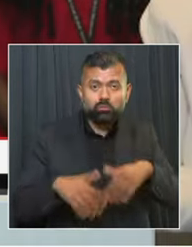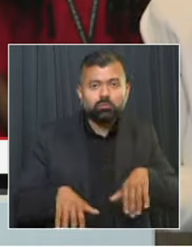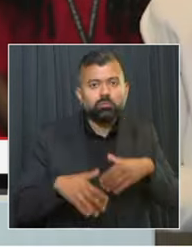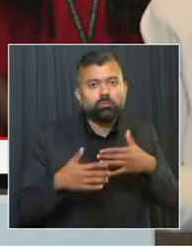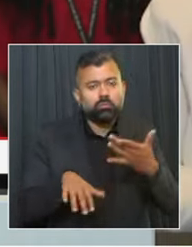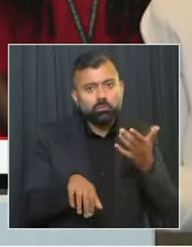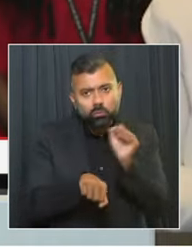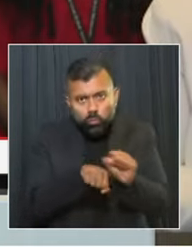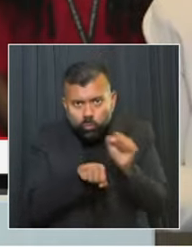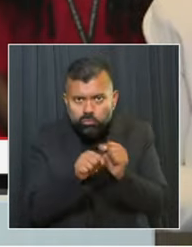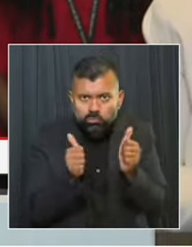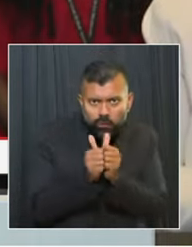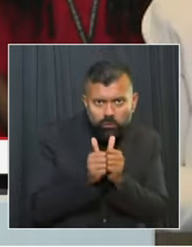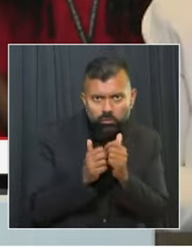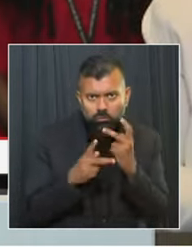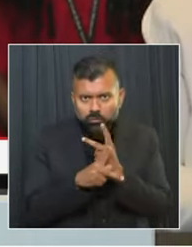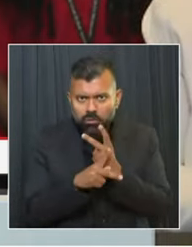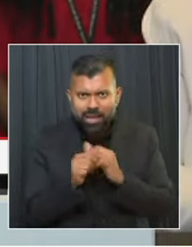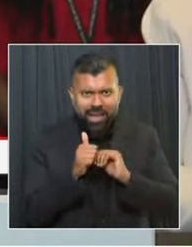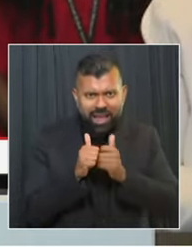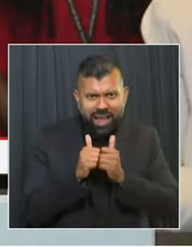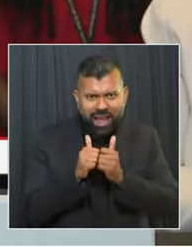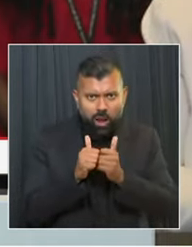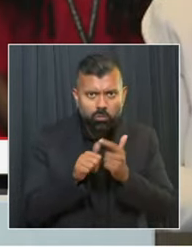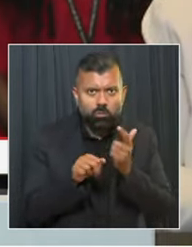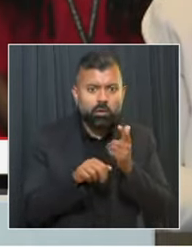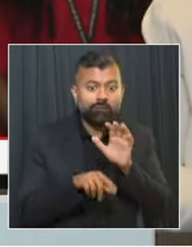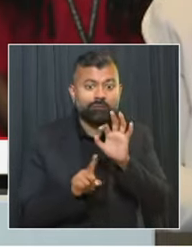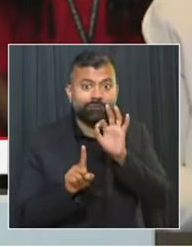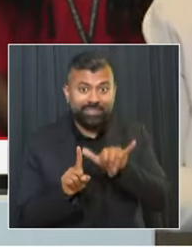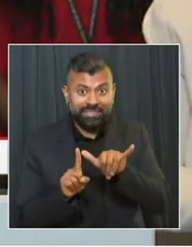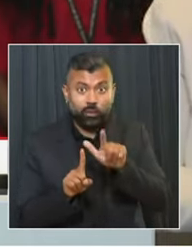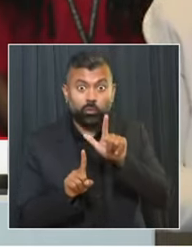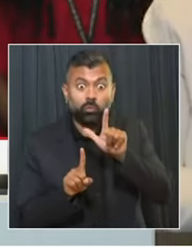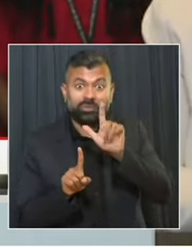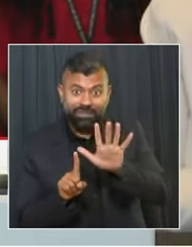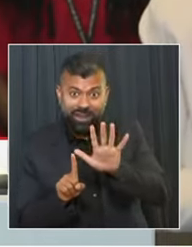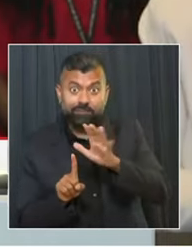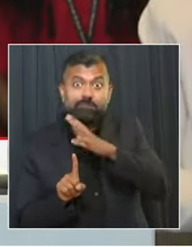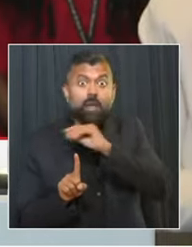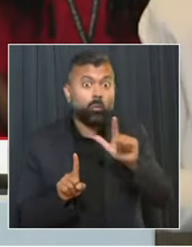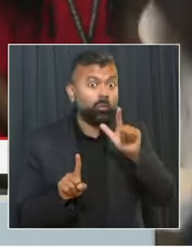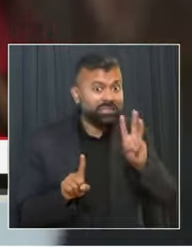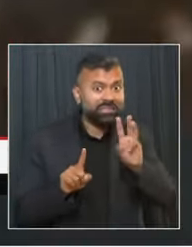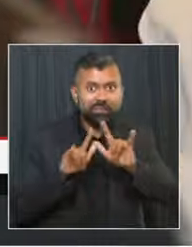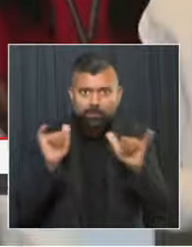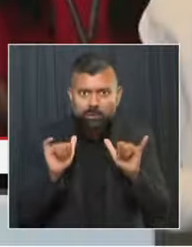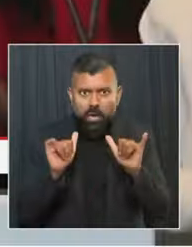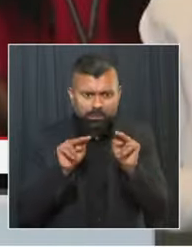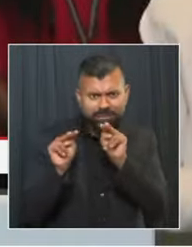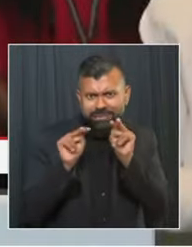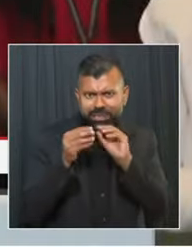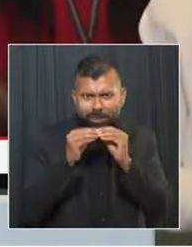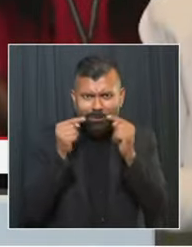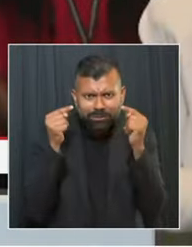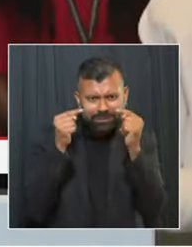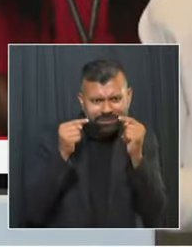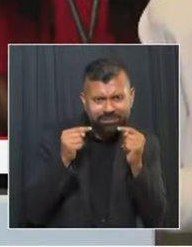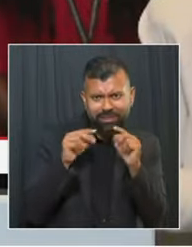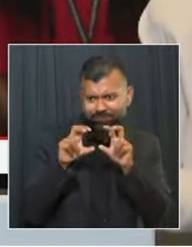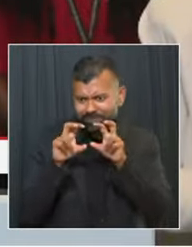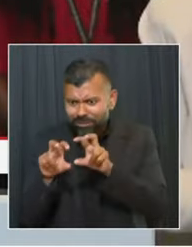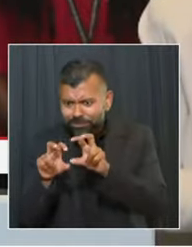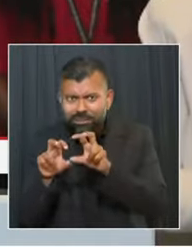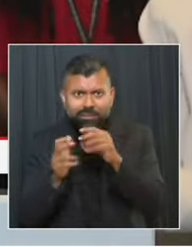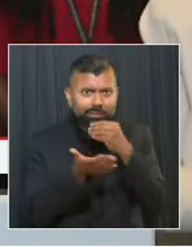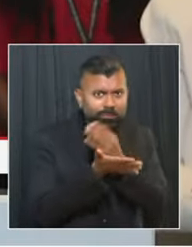budget that both right sizes our spending and invest in our growth. So you've